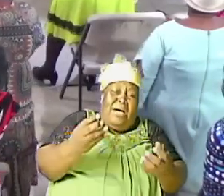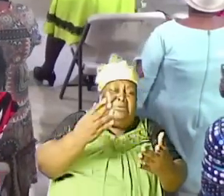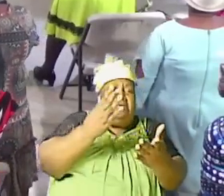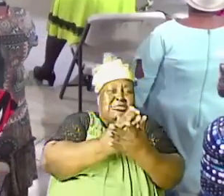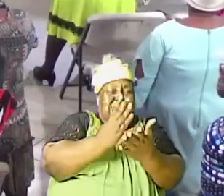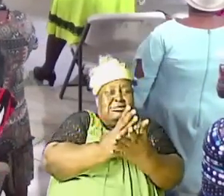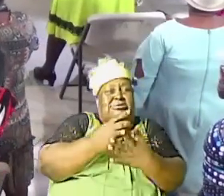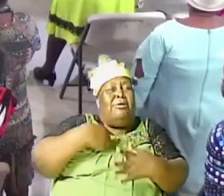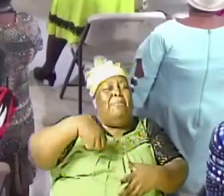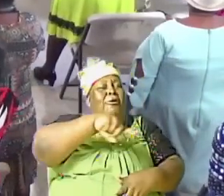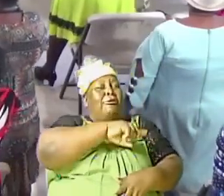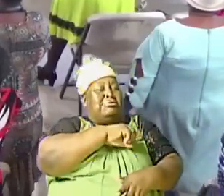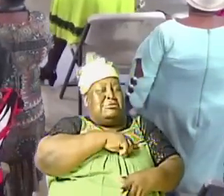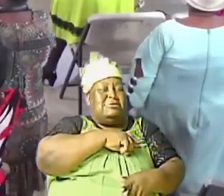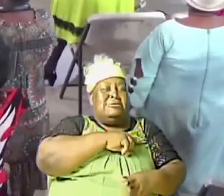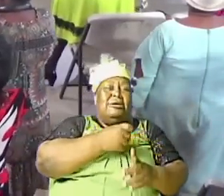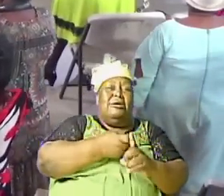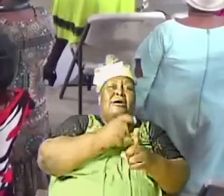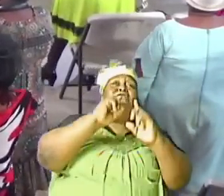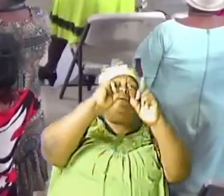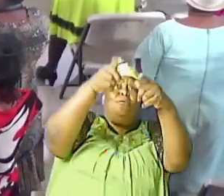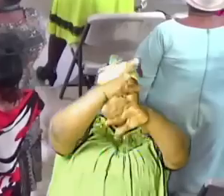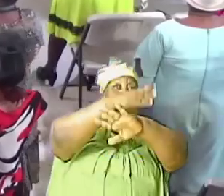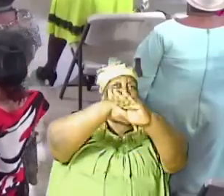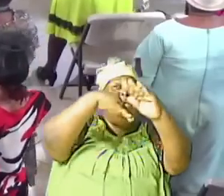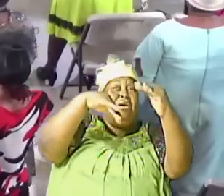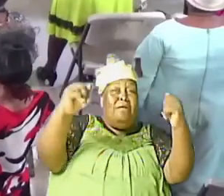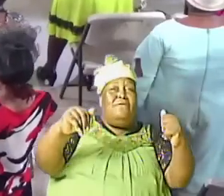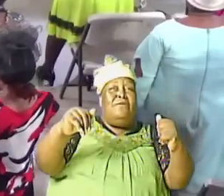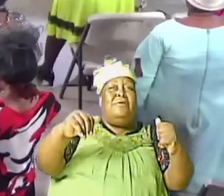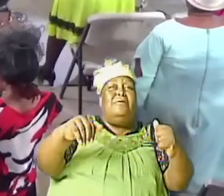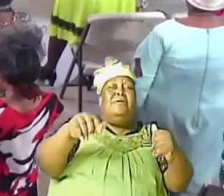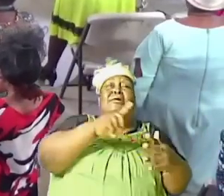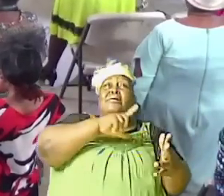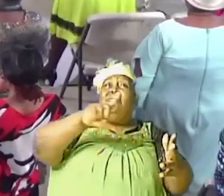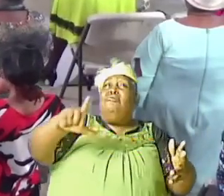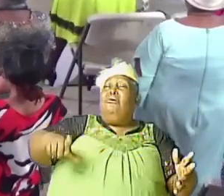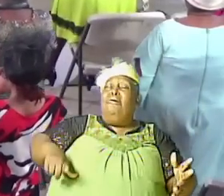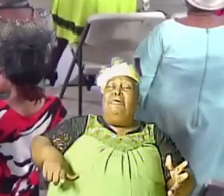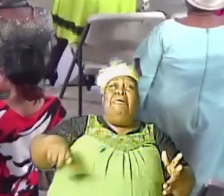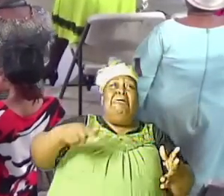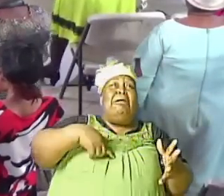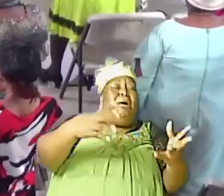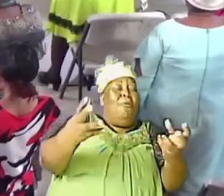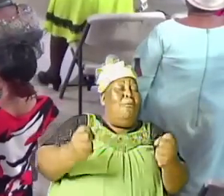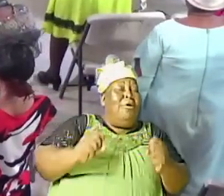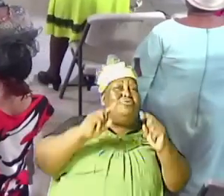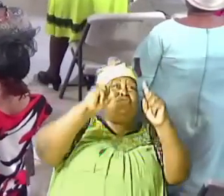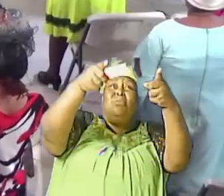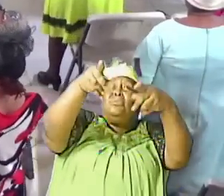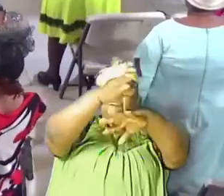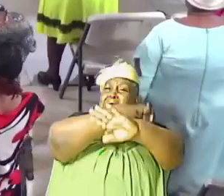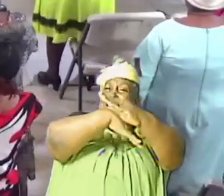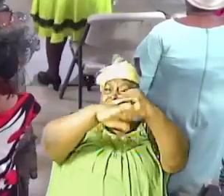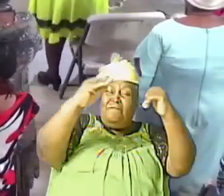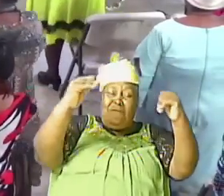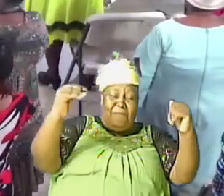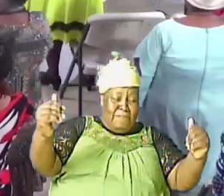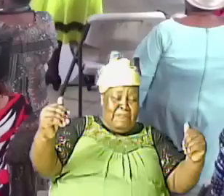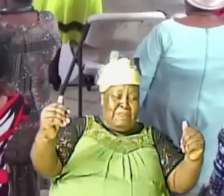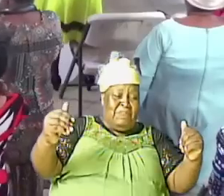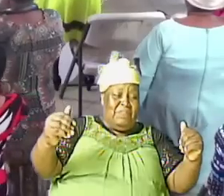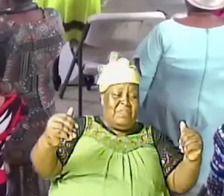Yes, opposition will come, and things are going to come that will slay us. Oh, God, you know, you're joining on the ground, and woe is